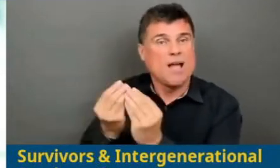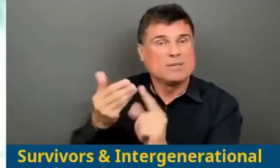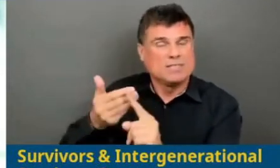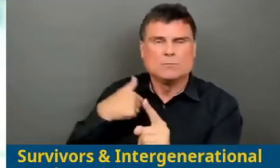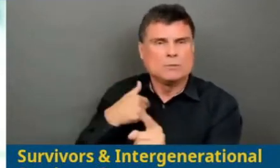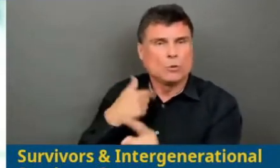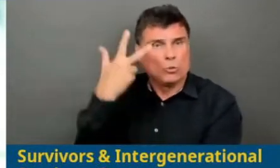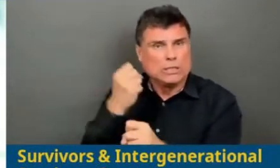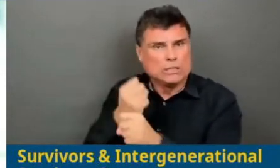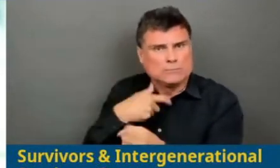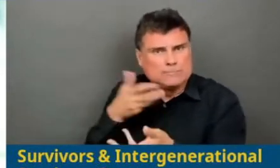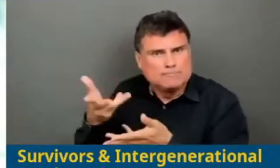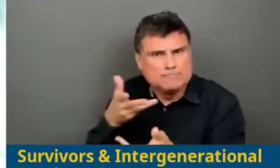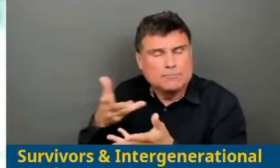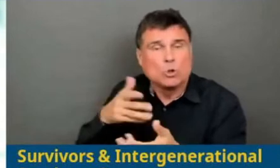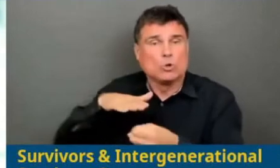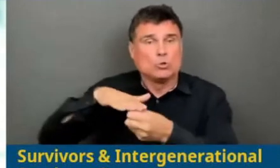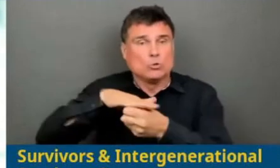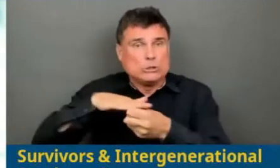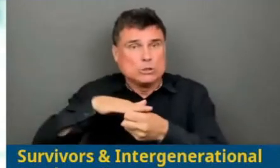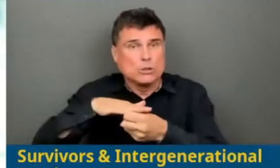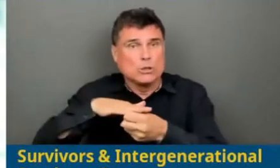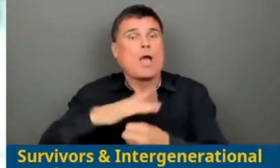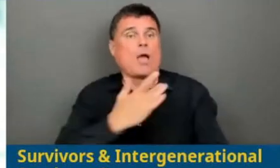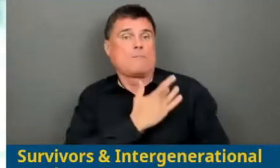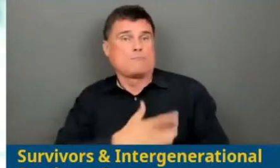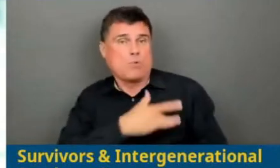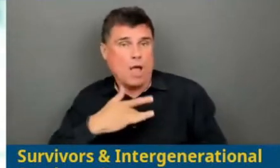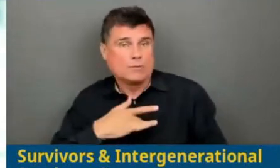regionally, provincially, and nationally.